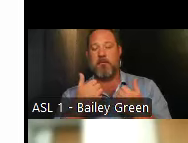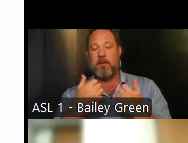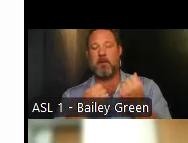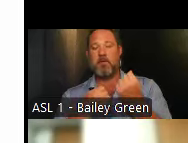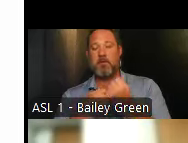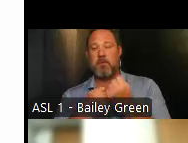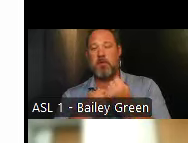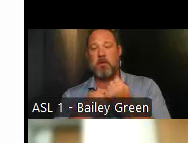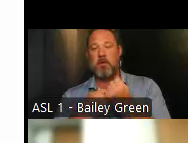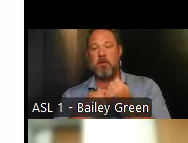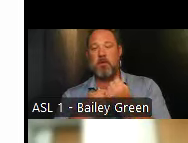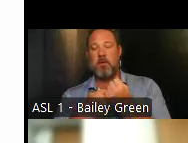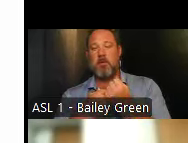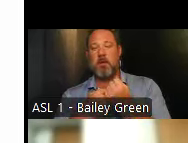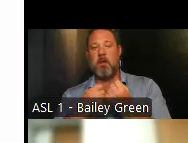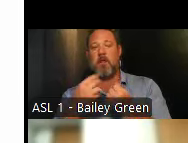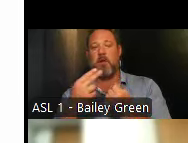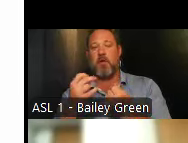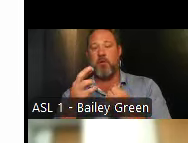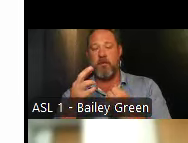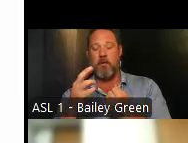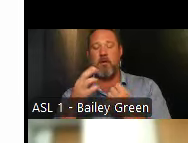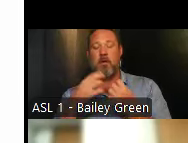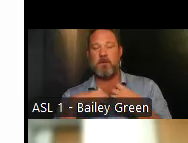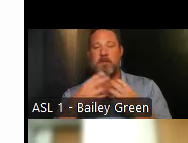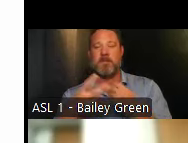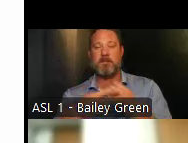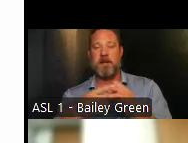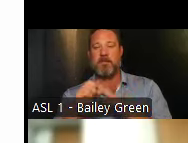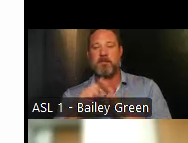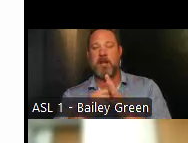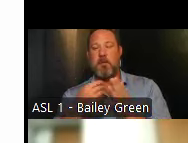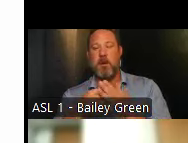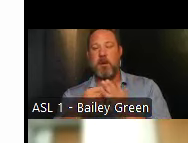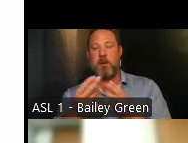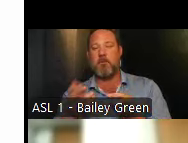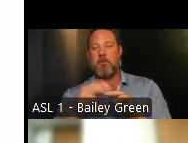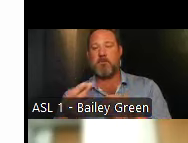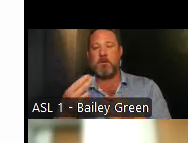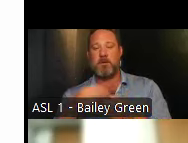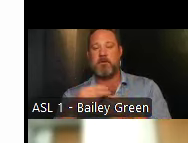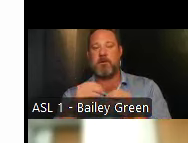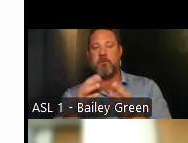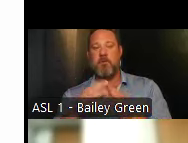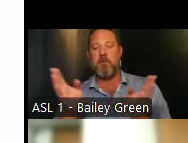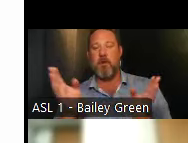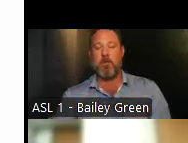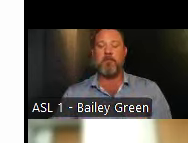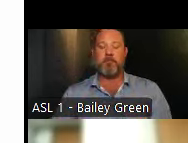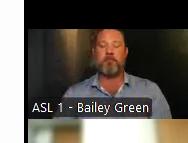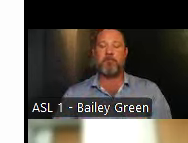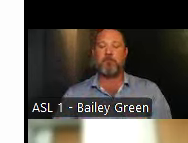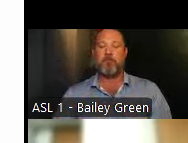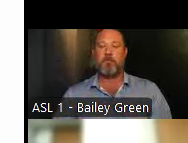by the Little Hoover Commission, who found that this policy saves the state money and increases participation more broadly. It